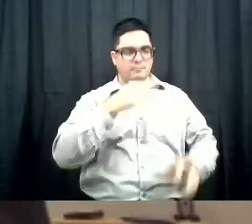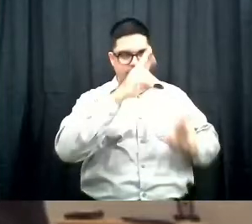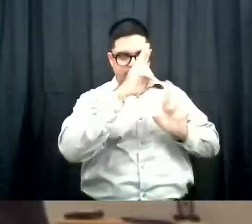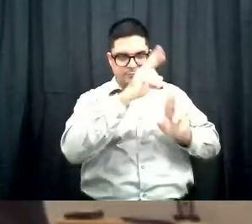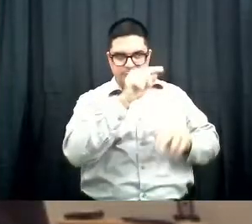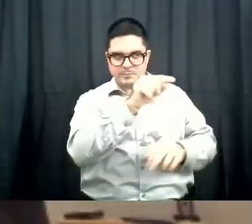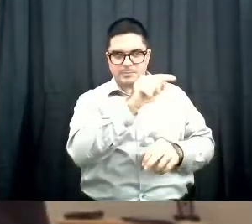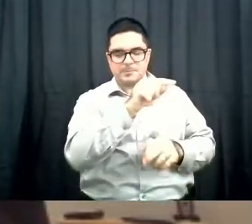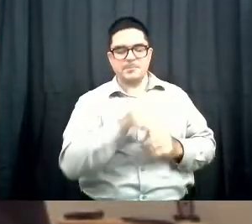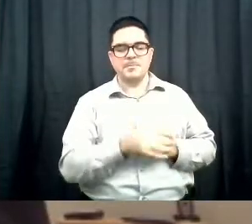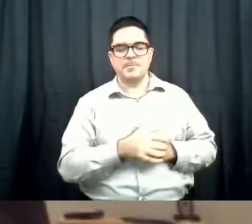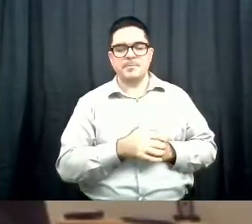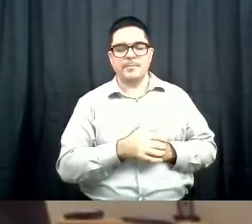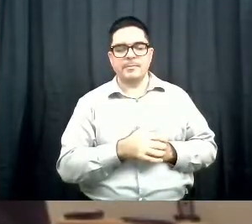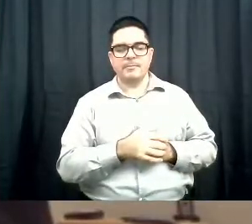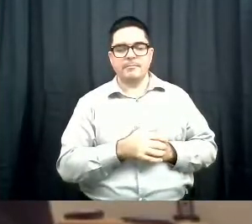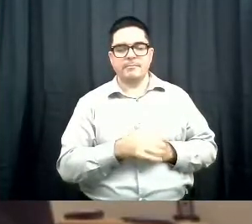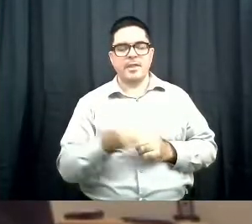way